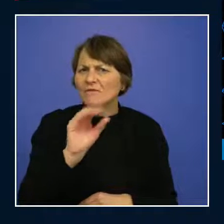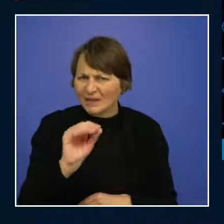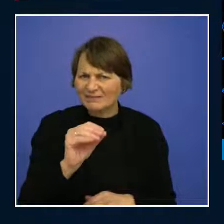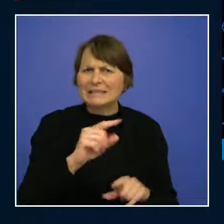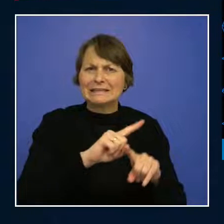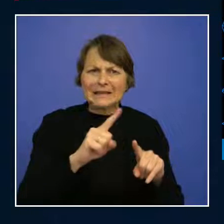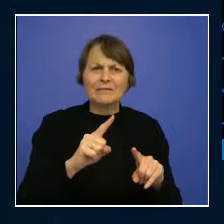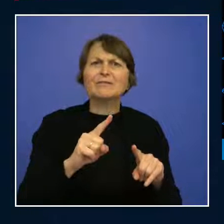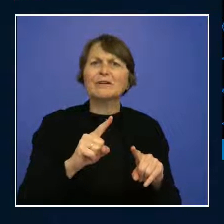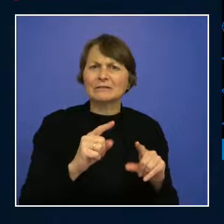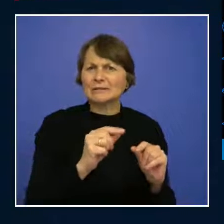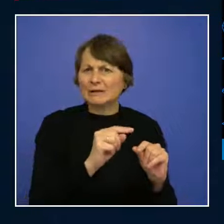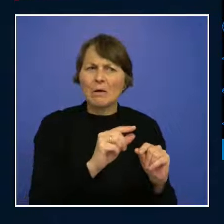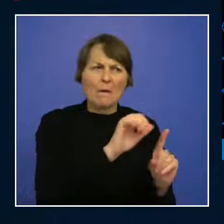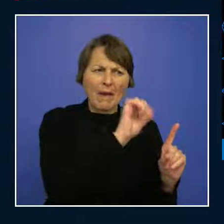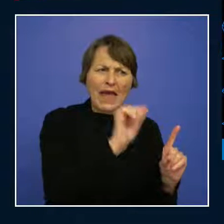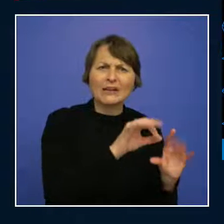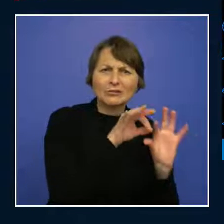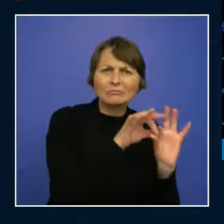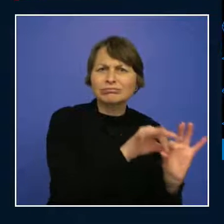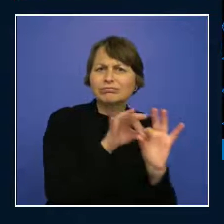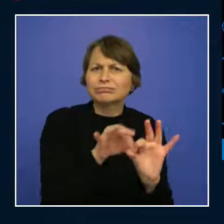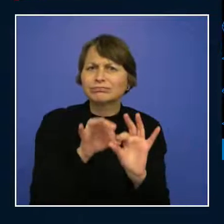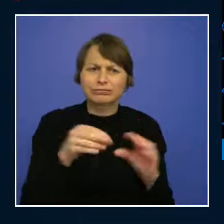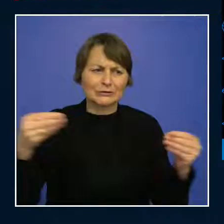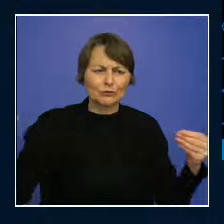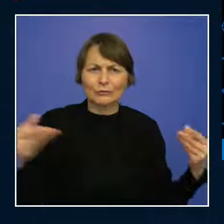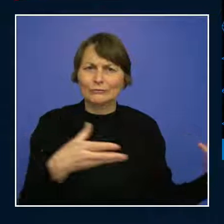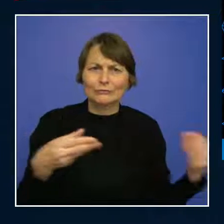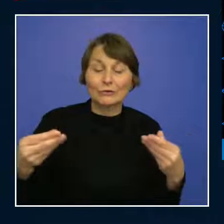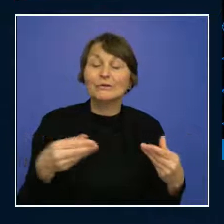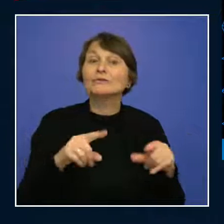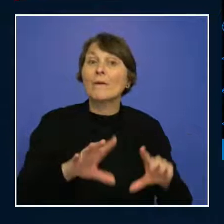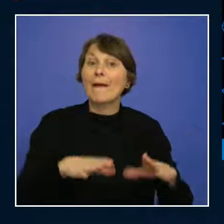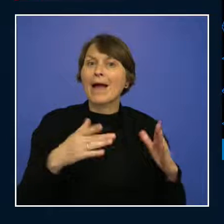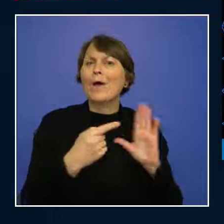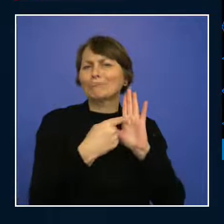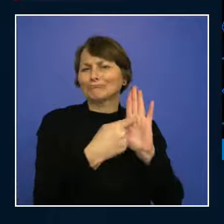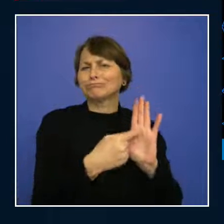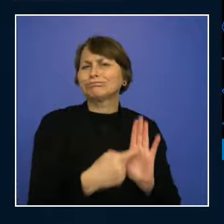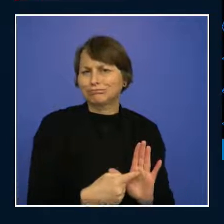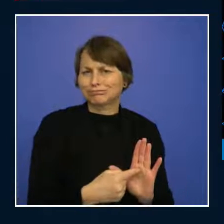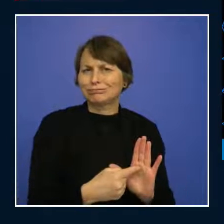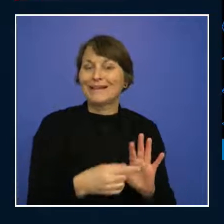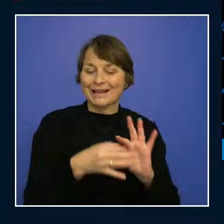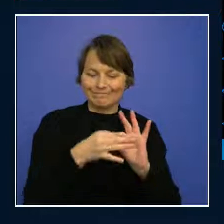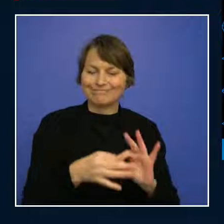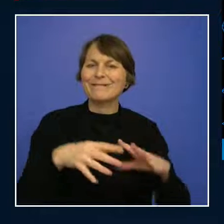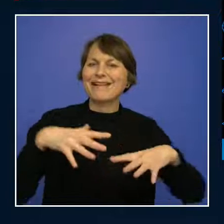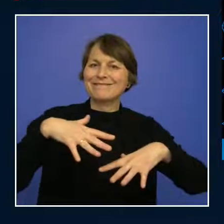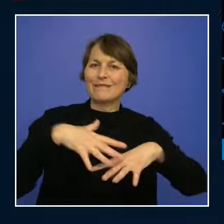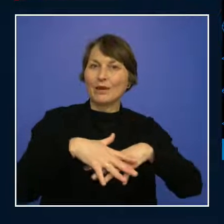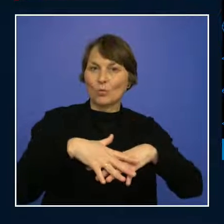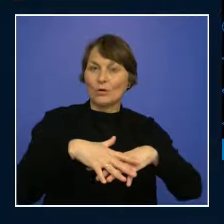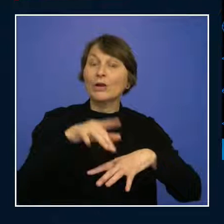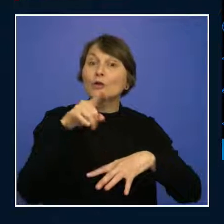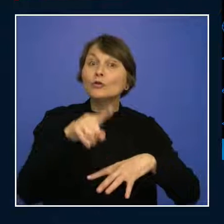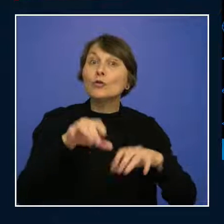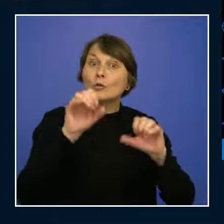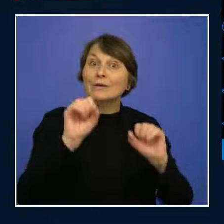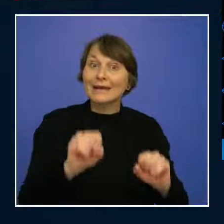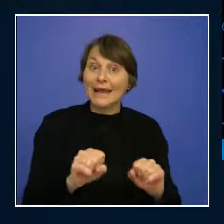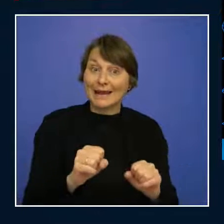and I'm going to take you through some of the services that we use in the networking components that can help you scale your applications and deal with the fact